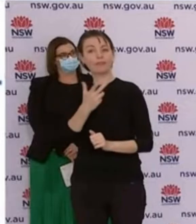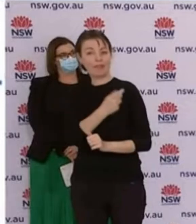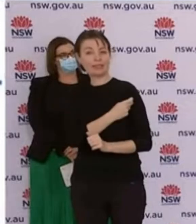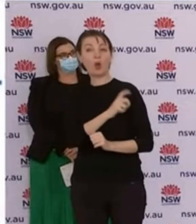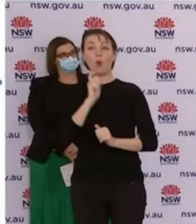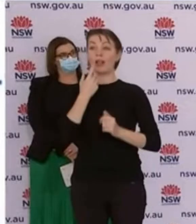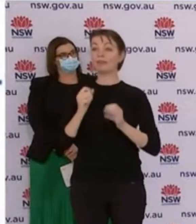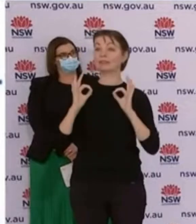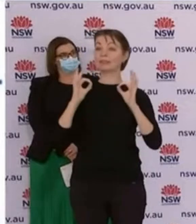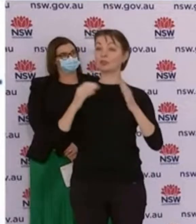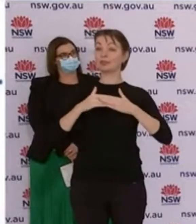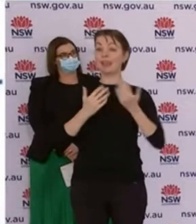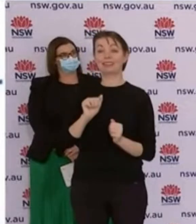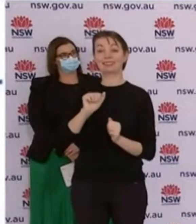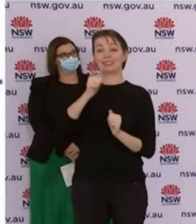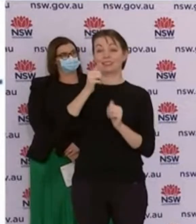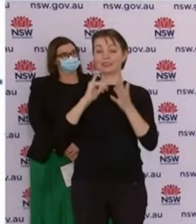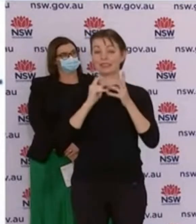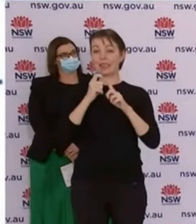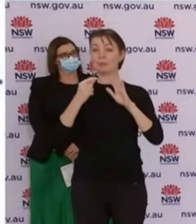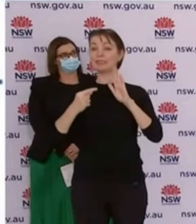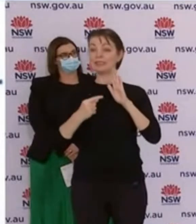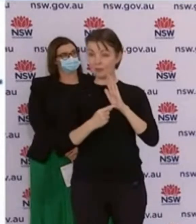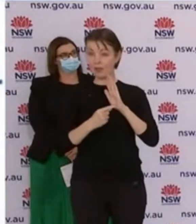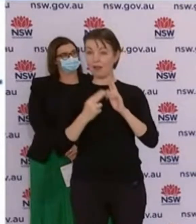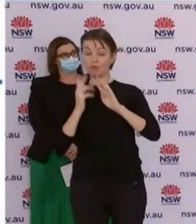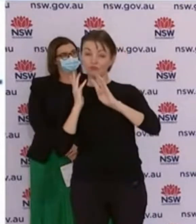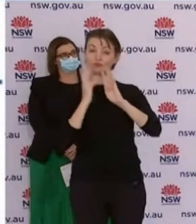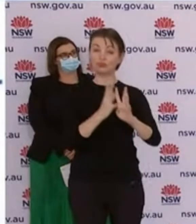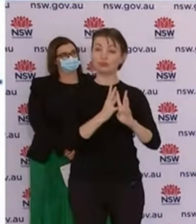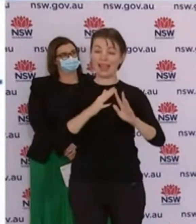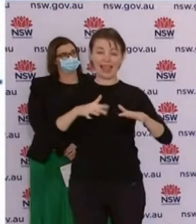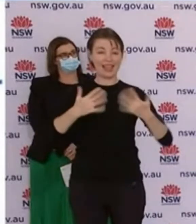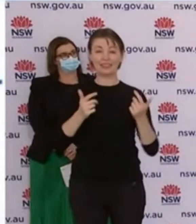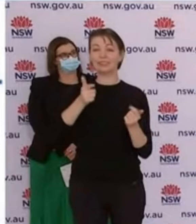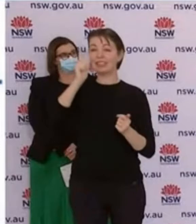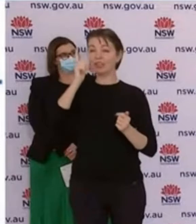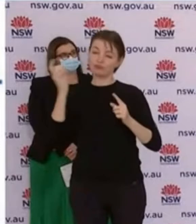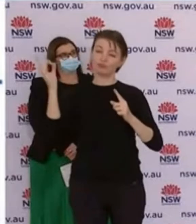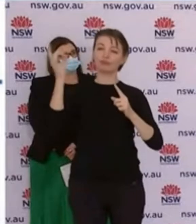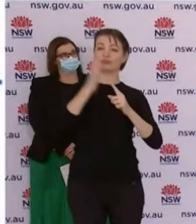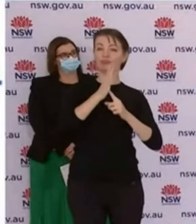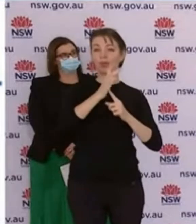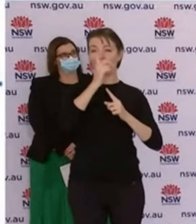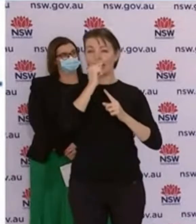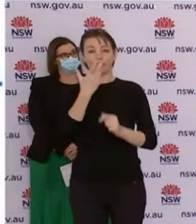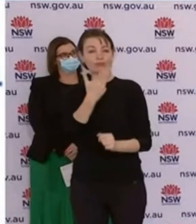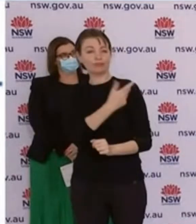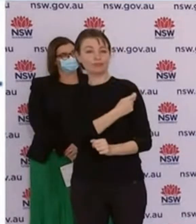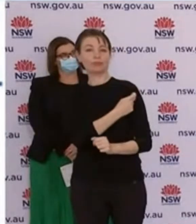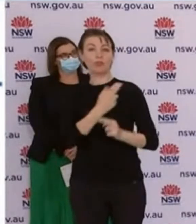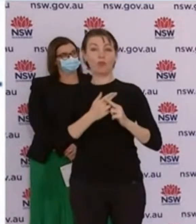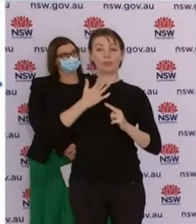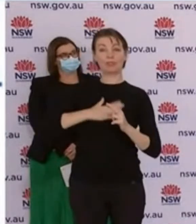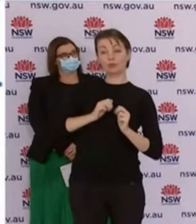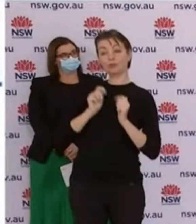them by having a special day for teachers on the 6th of September and a special week for teachers to make sure that any teachers or staff who will be going back to